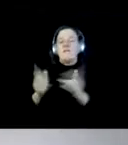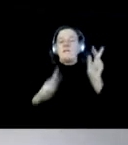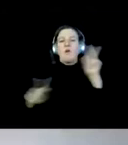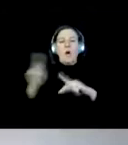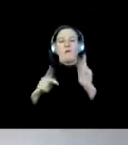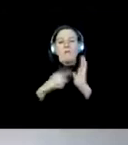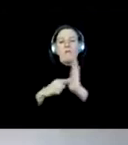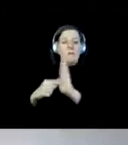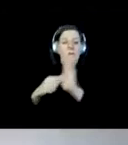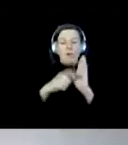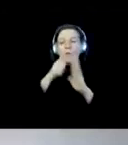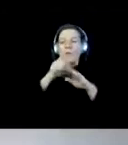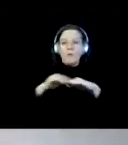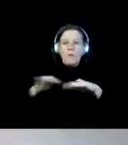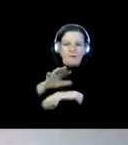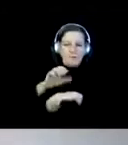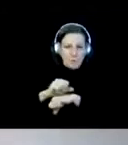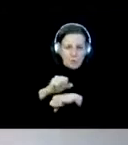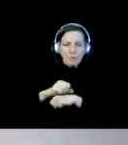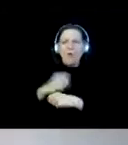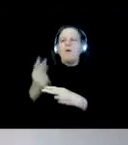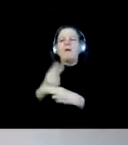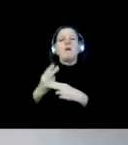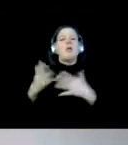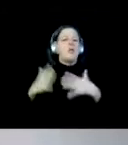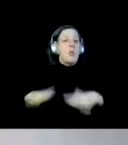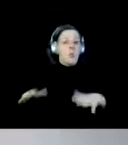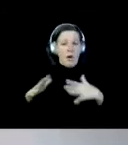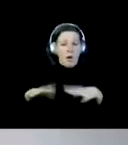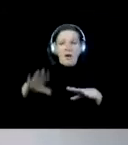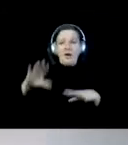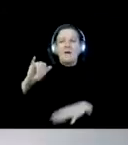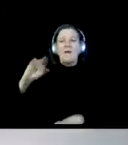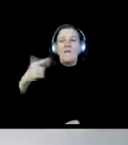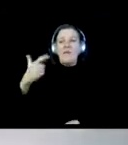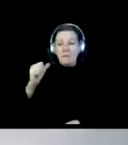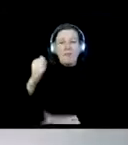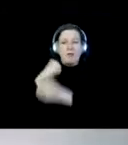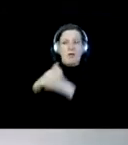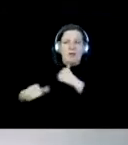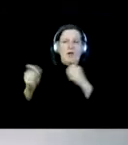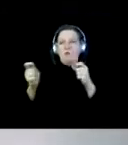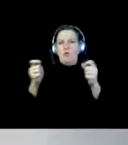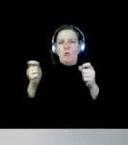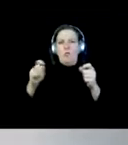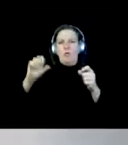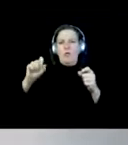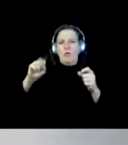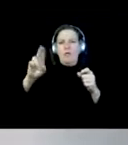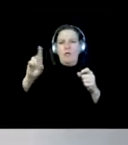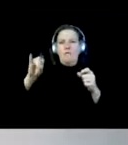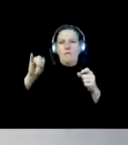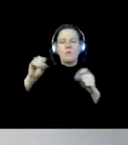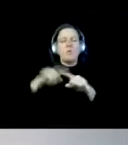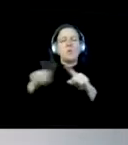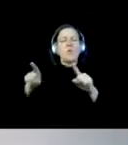the work, the layering of images and the revealing of the apparatus of the studio. But there's also a degree of opacity in the work, particularly in